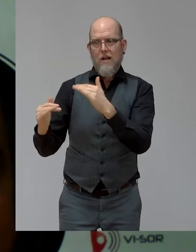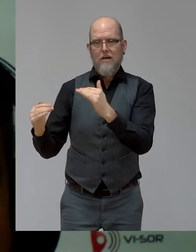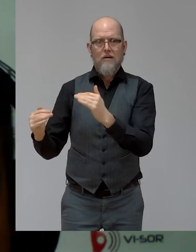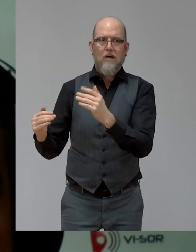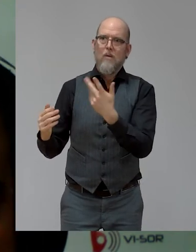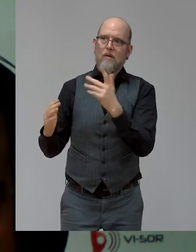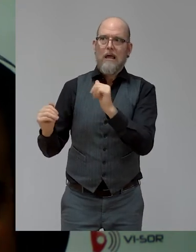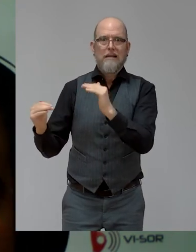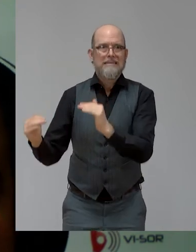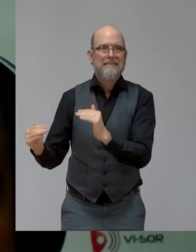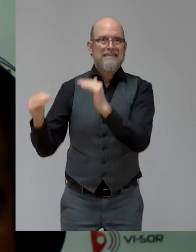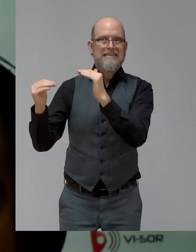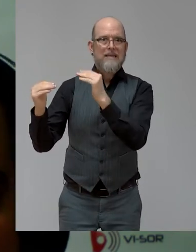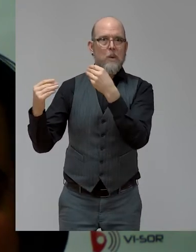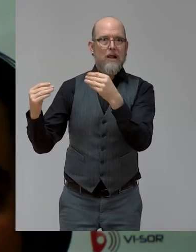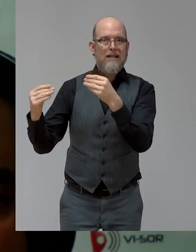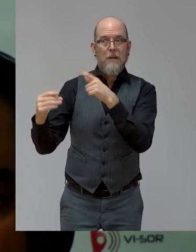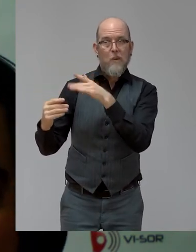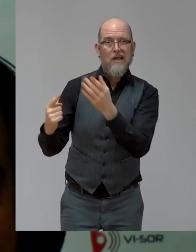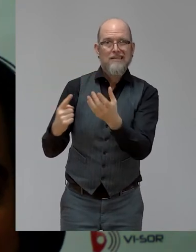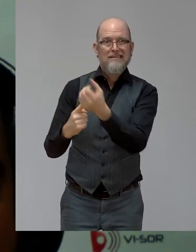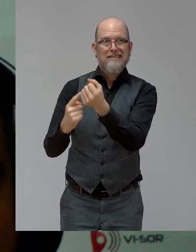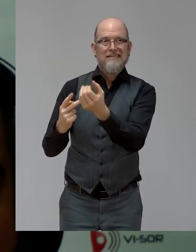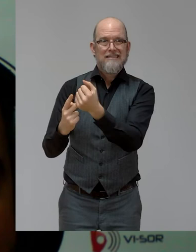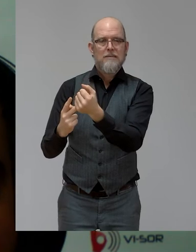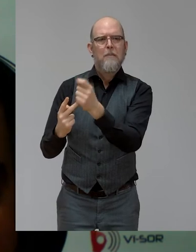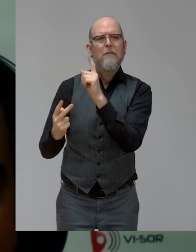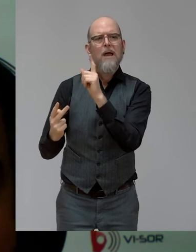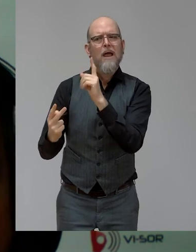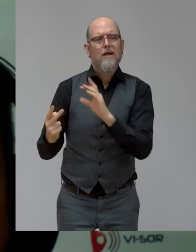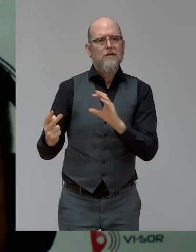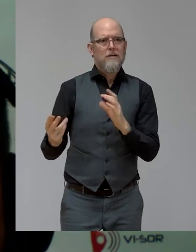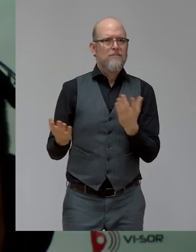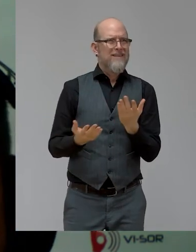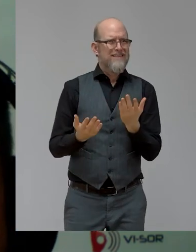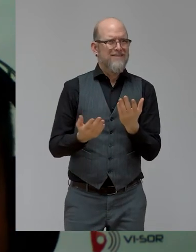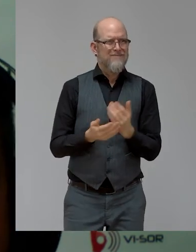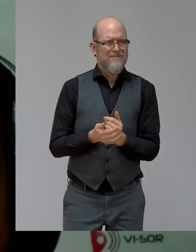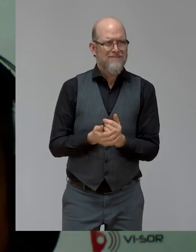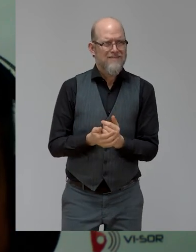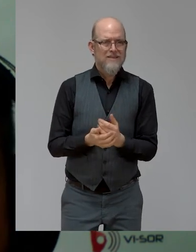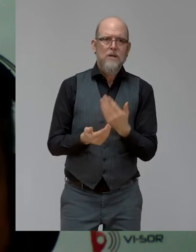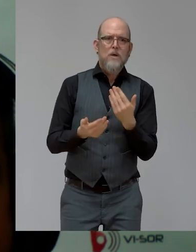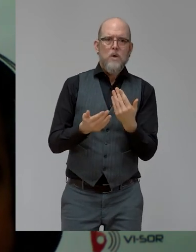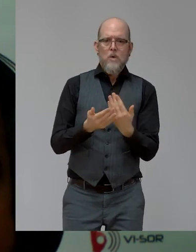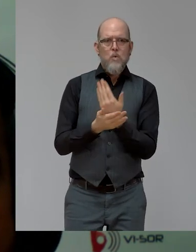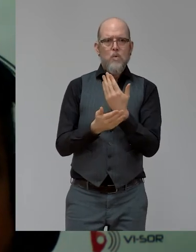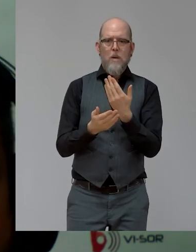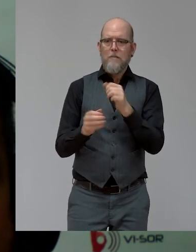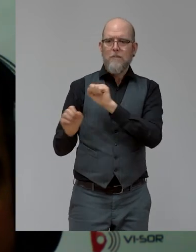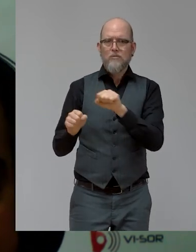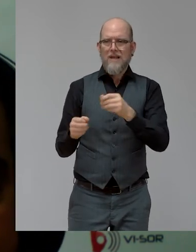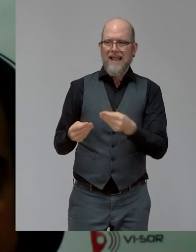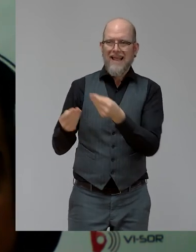the objectives, as well as the opportunity to provide new opportunities for people in having them